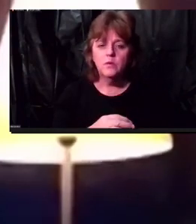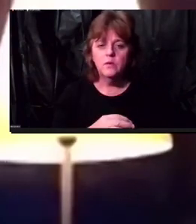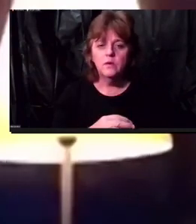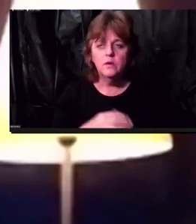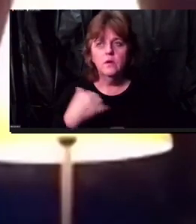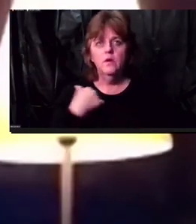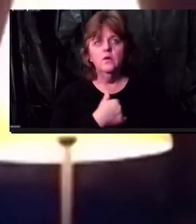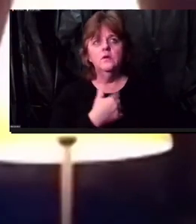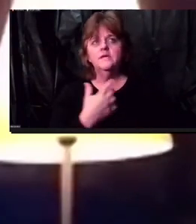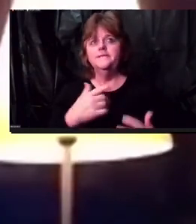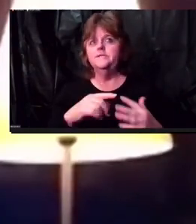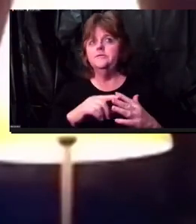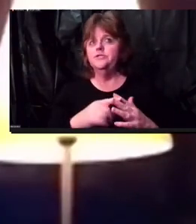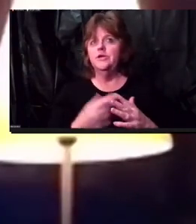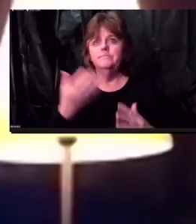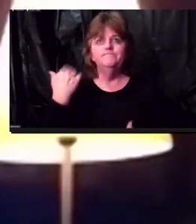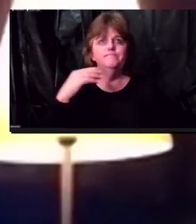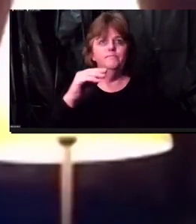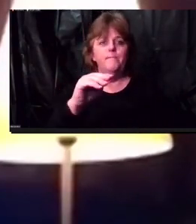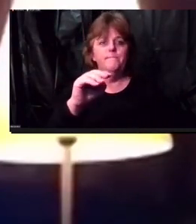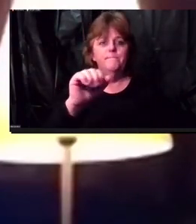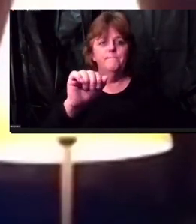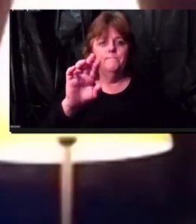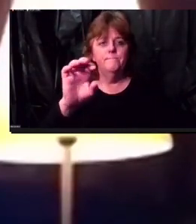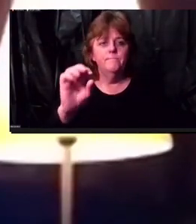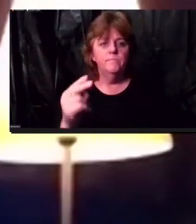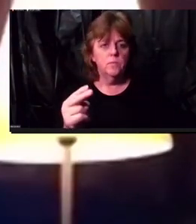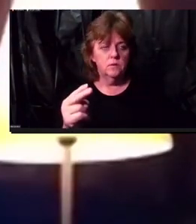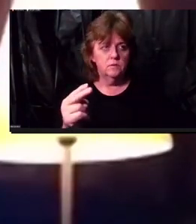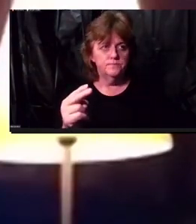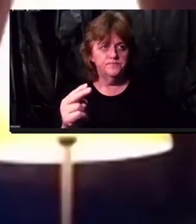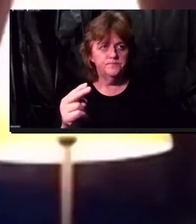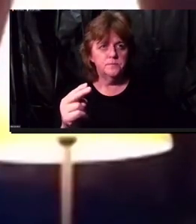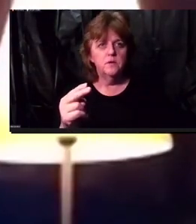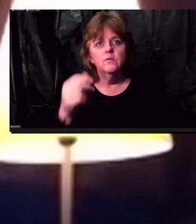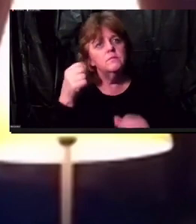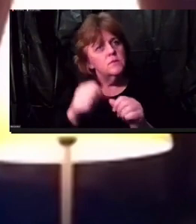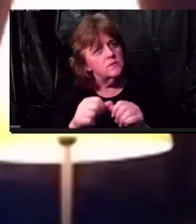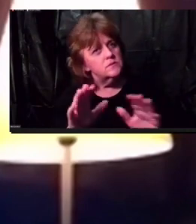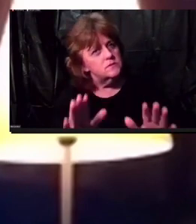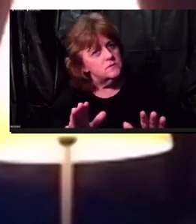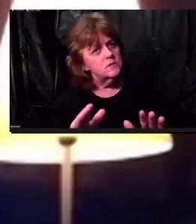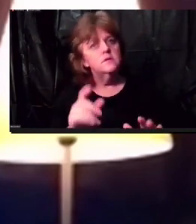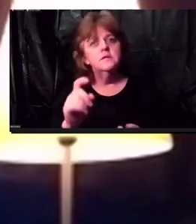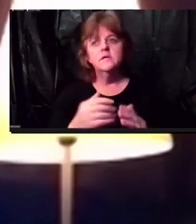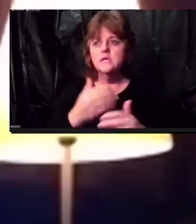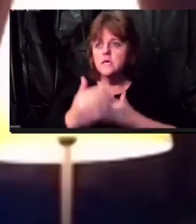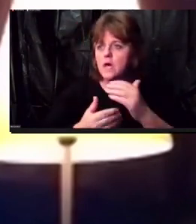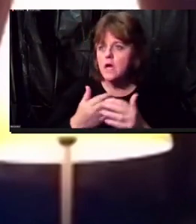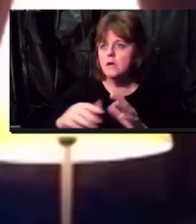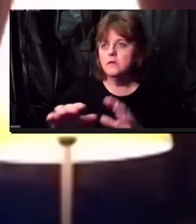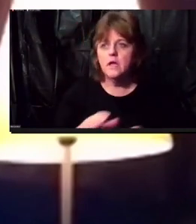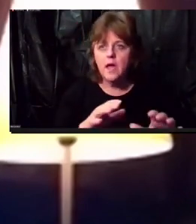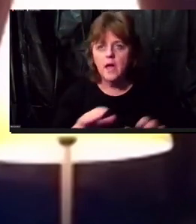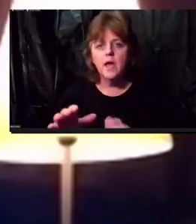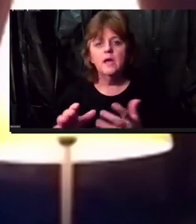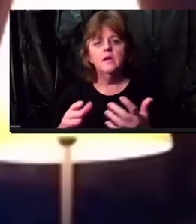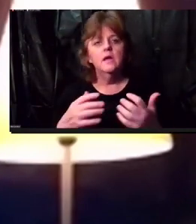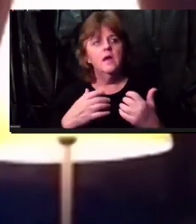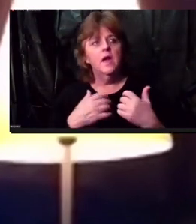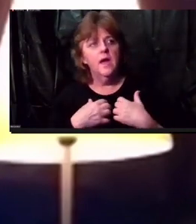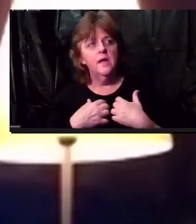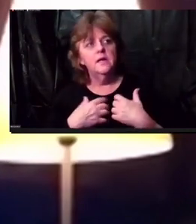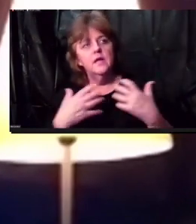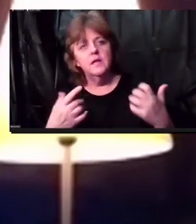know, we started in March with the reminder that kindness is what we need. We had a lot of red hearts